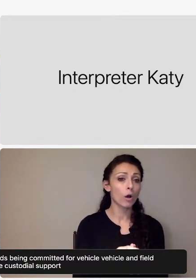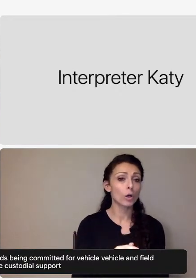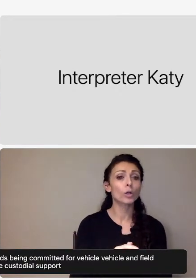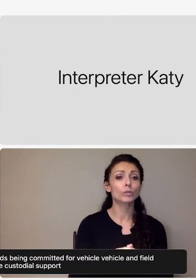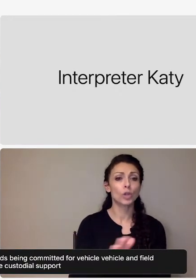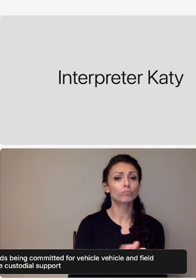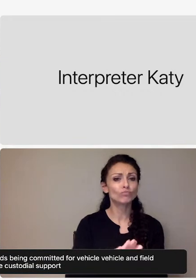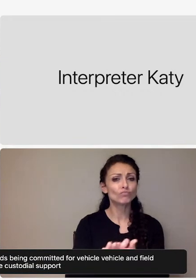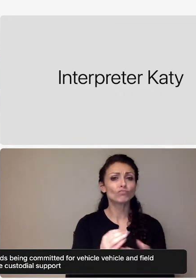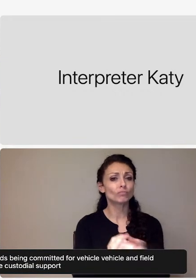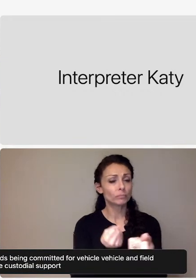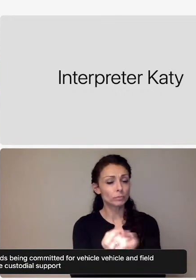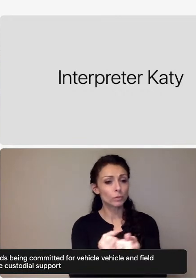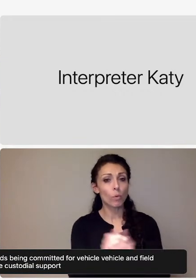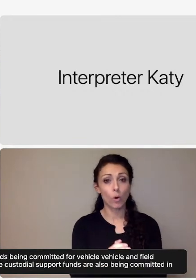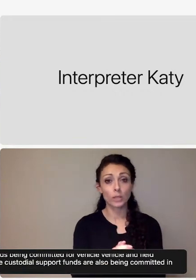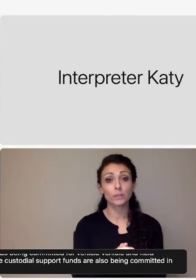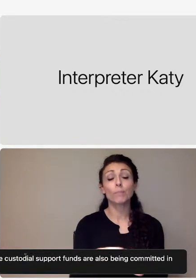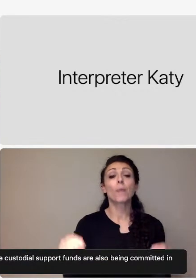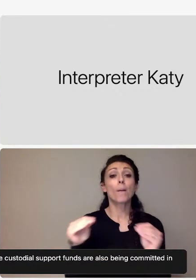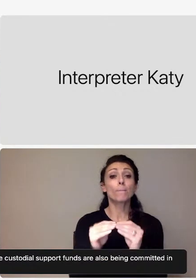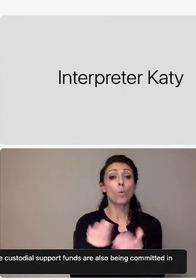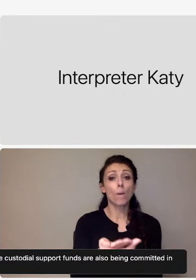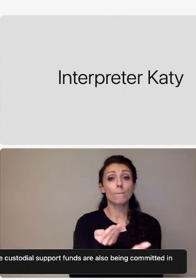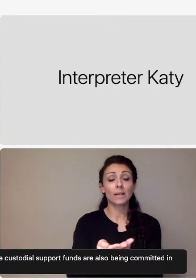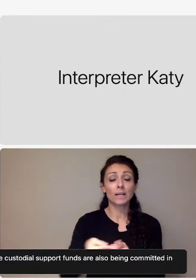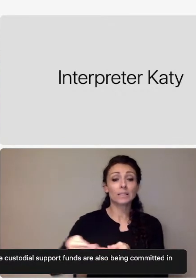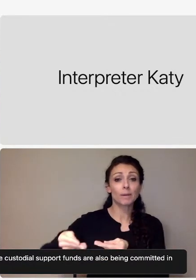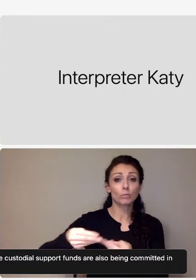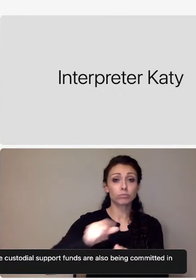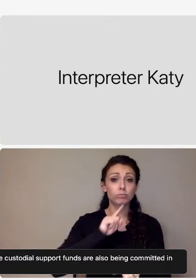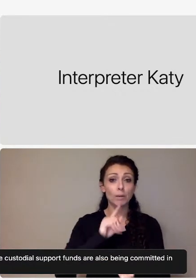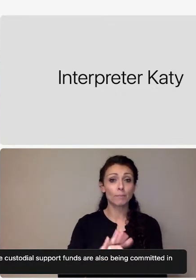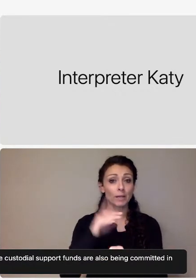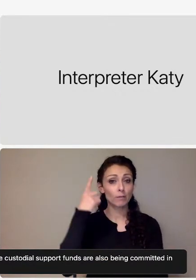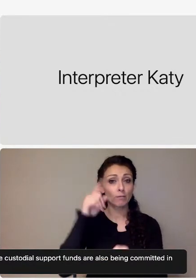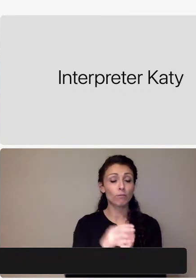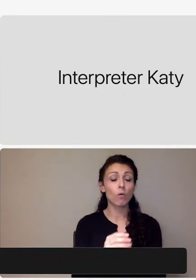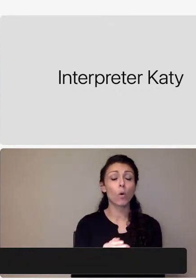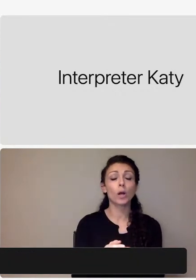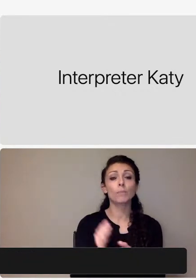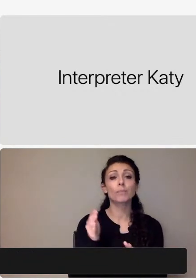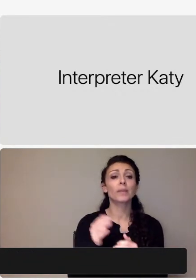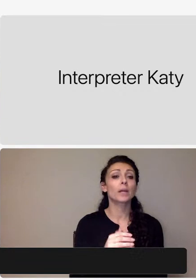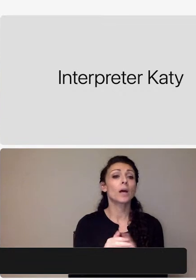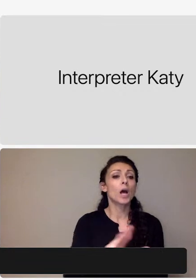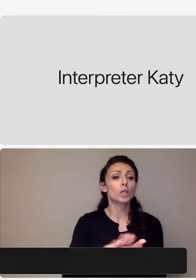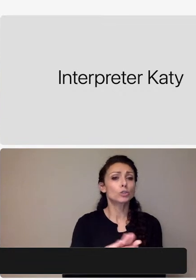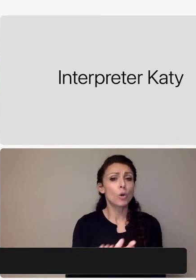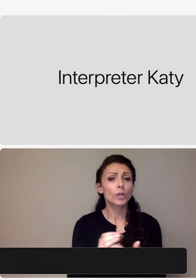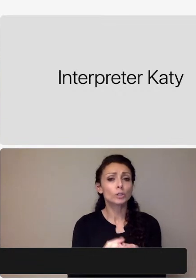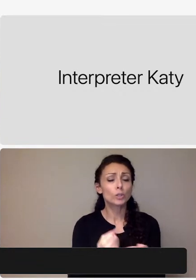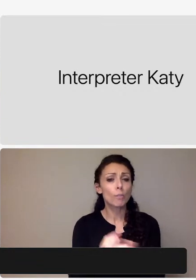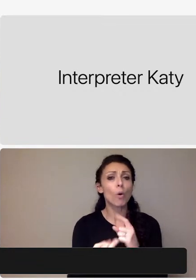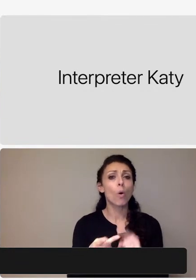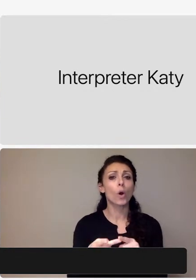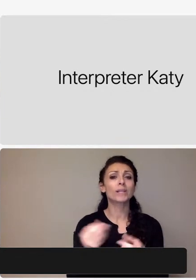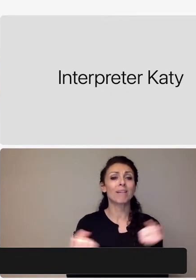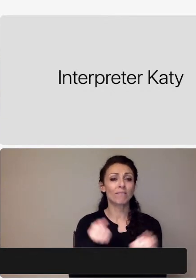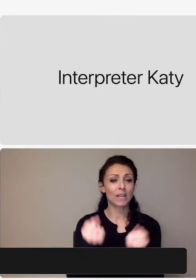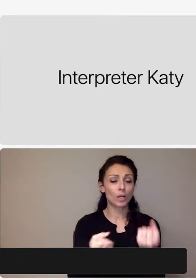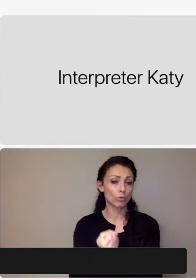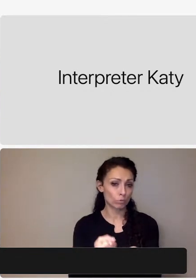being committed in 2223 for vehicle and field replacement and future custodial support next slide